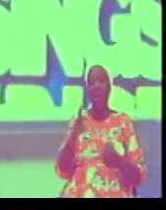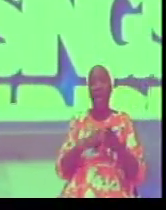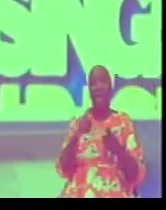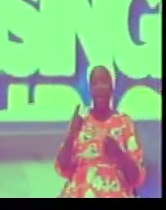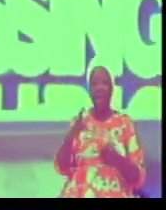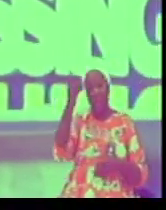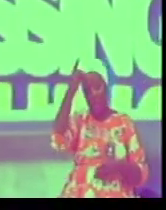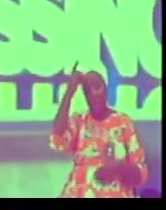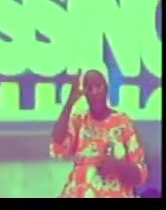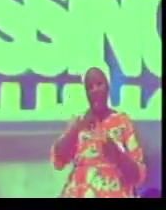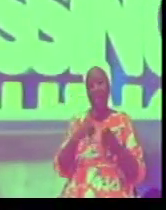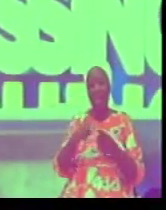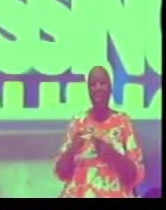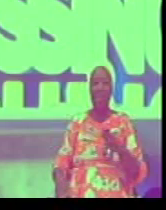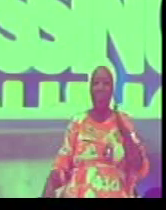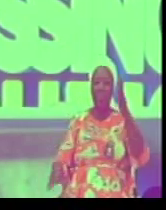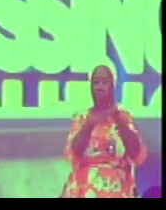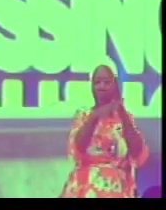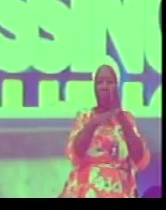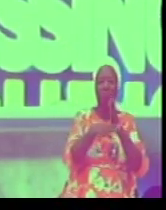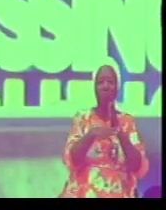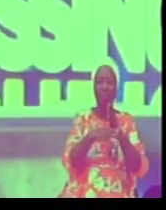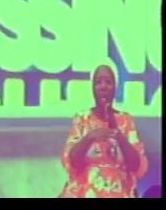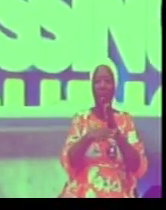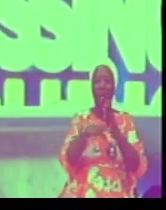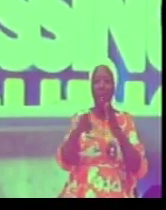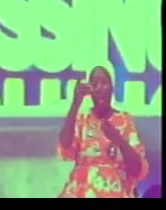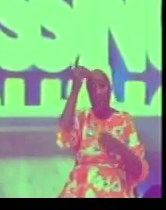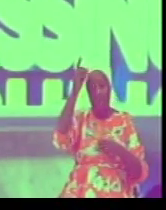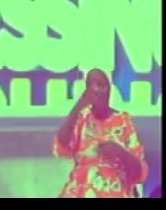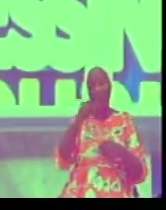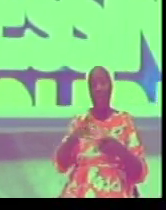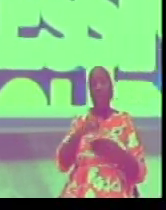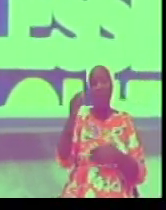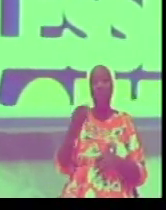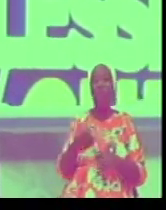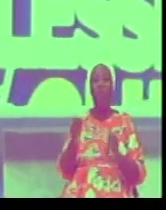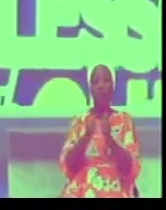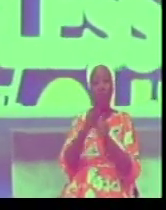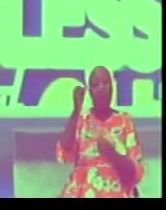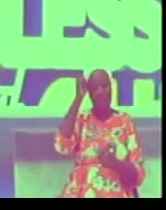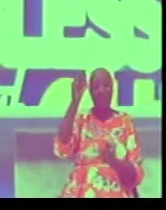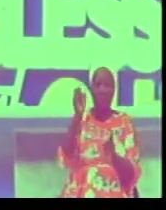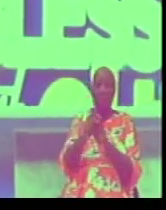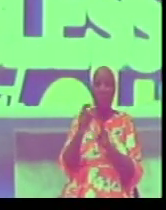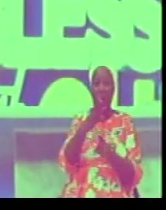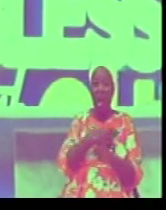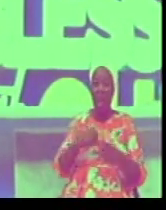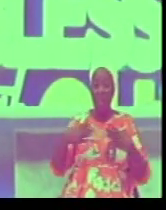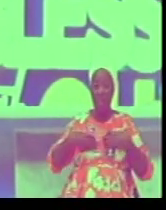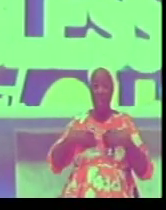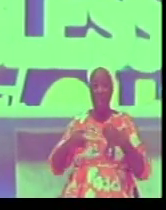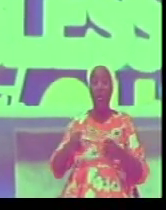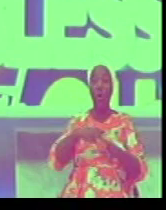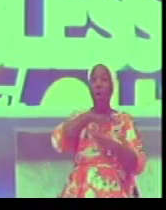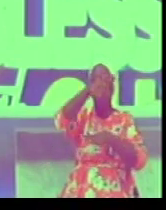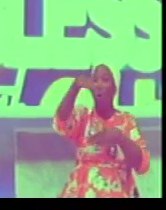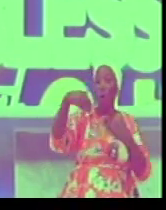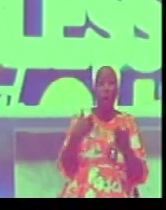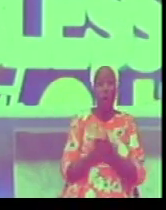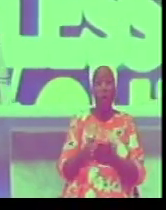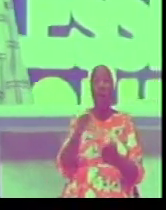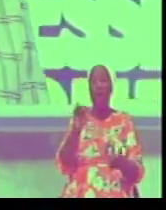that were possessed with devils. And he cast out the devils, the spirits, with his word,